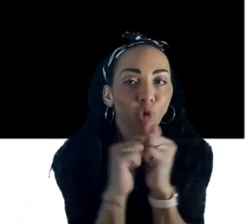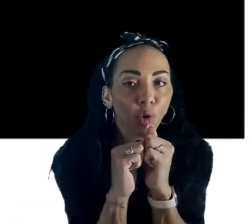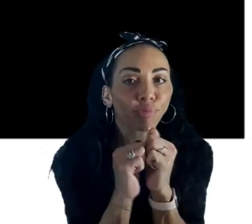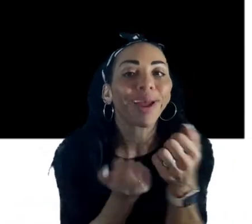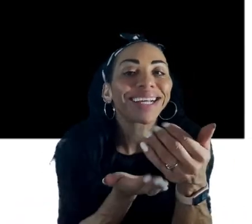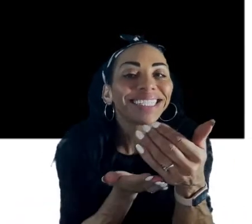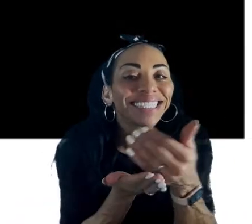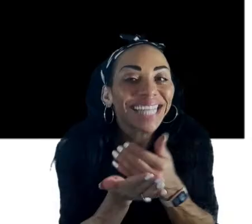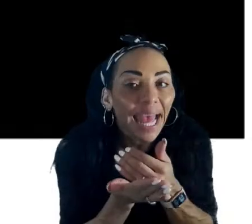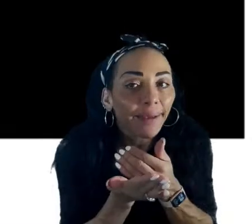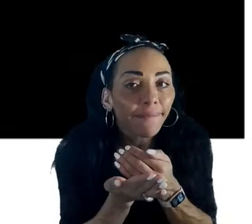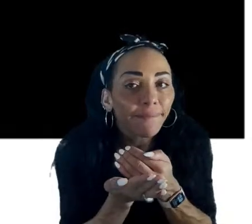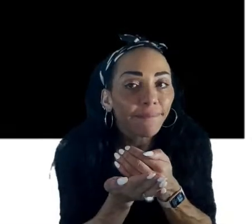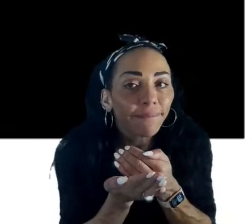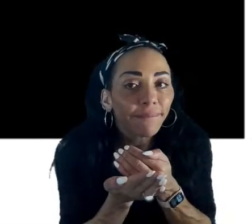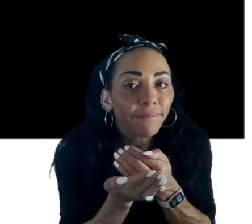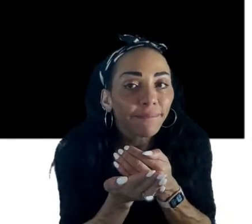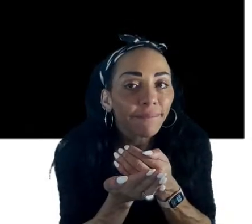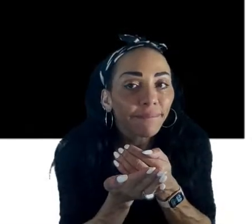And